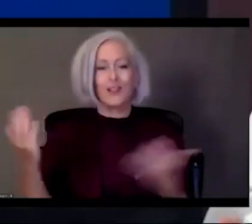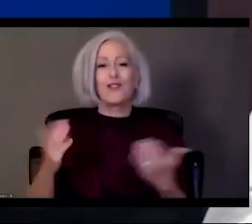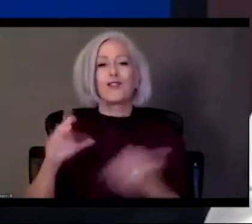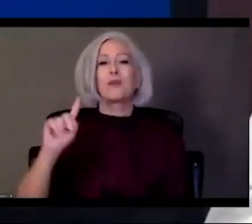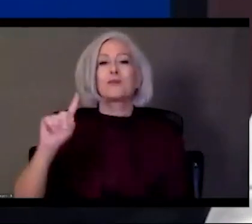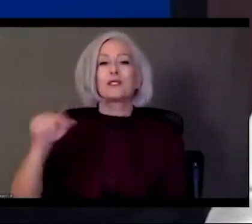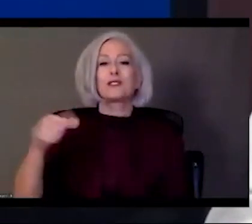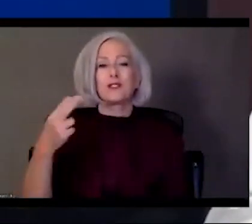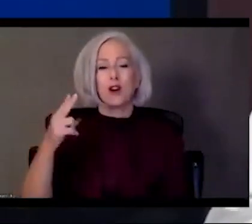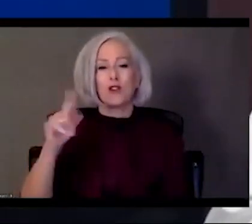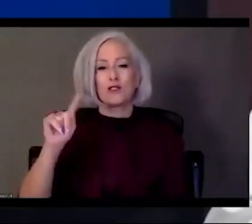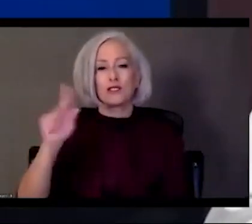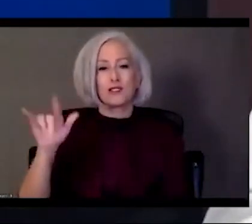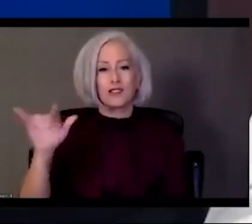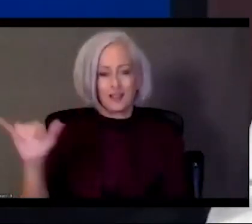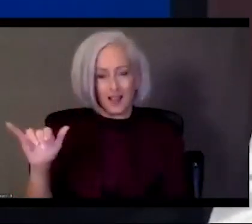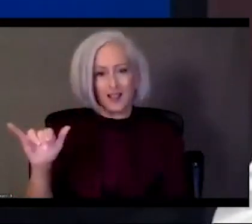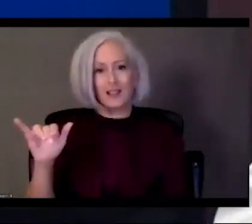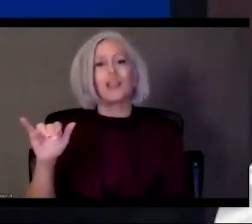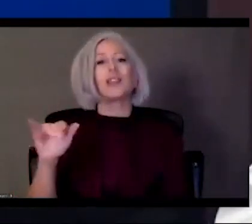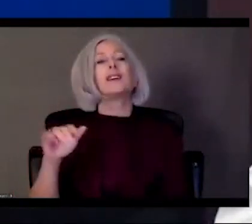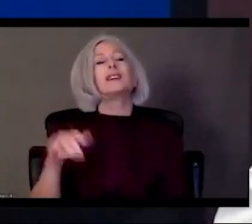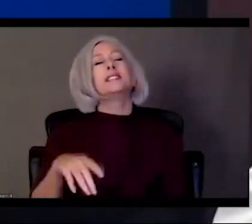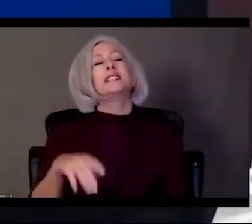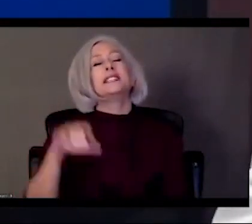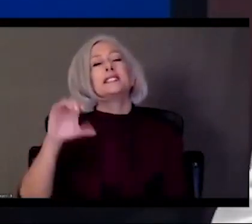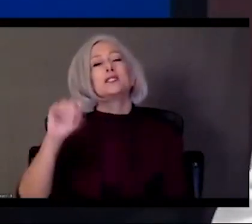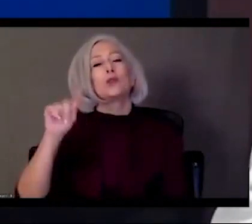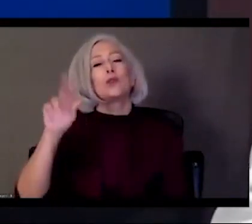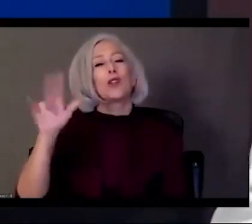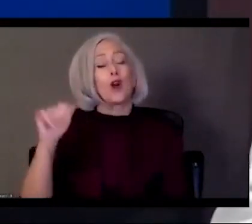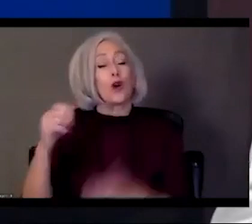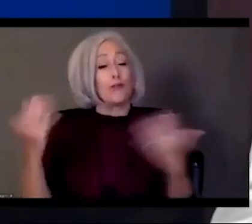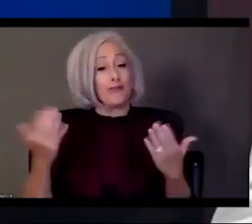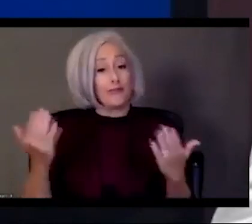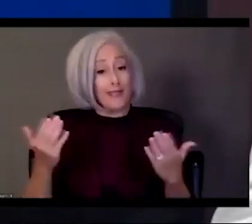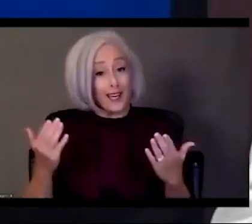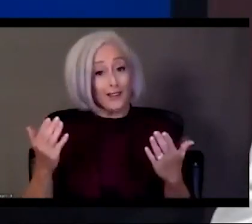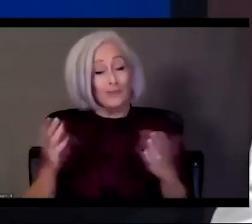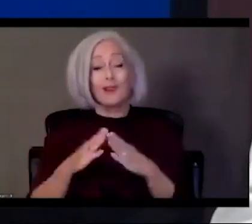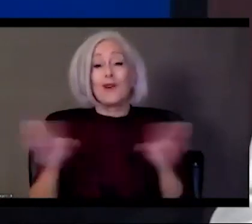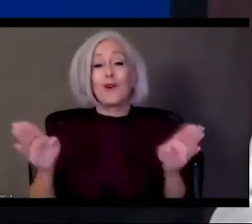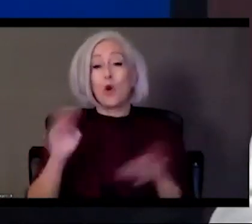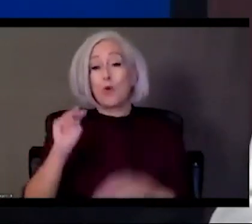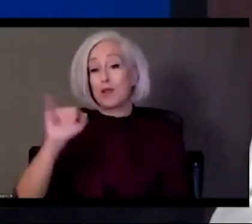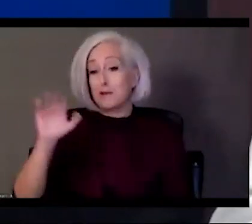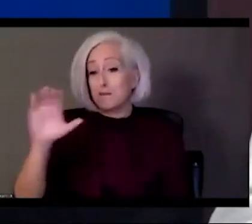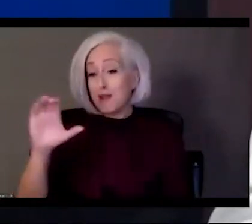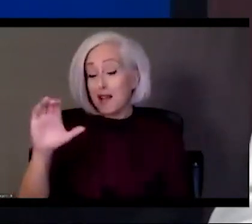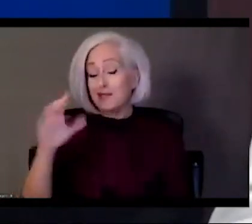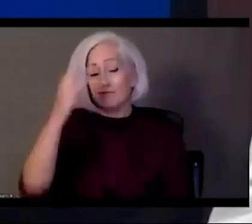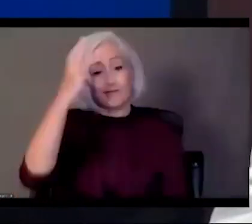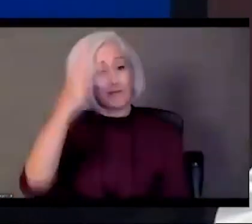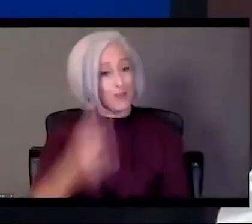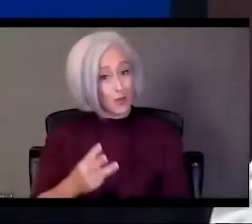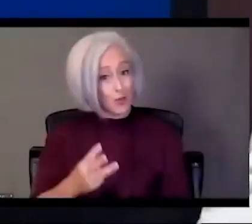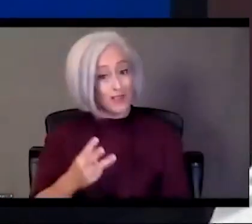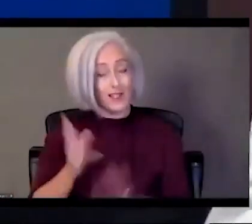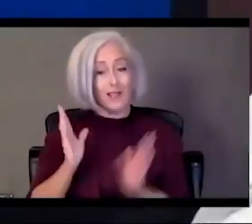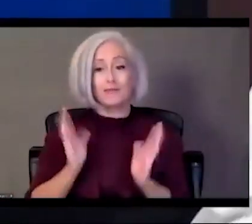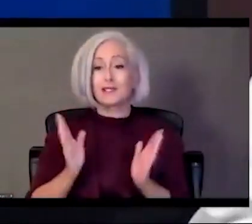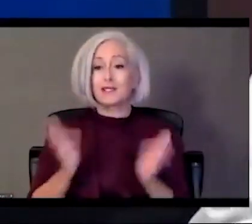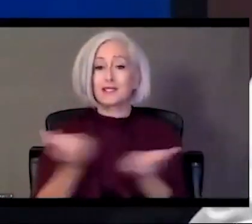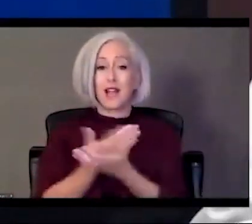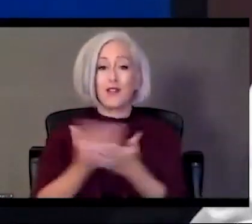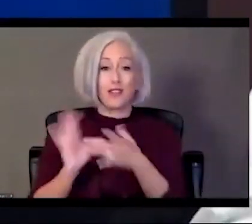this program, Open Mics with Dr. Stites. You can find me here every Wednesday talking about all things COVID as well as other topics. We're